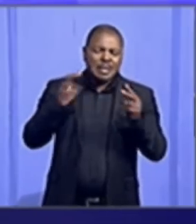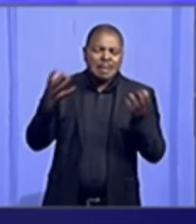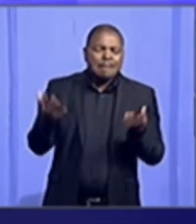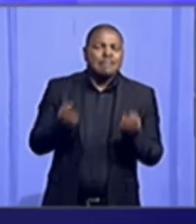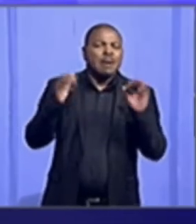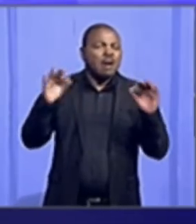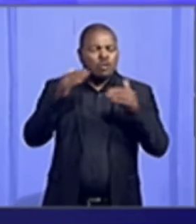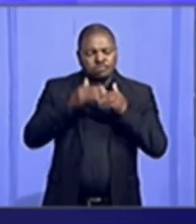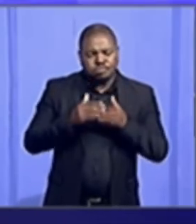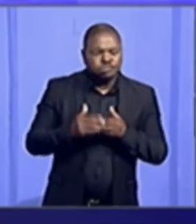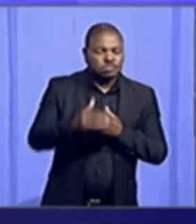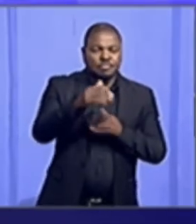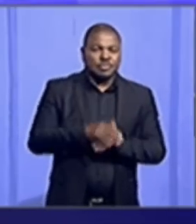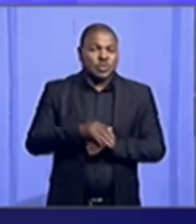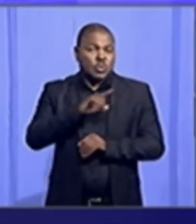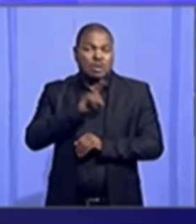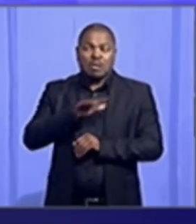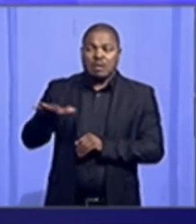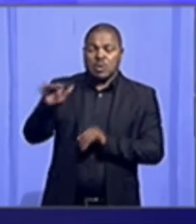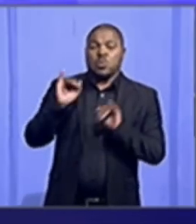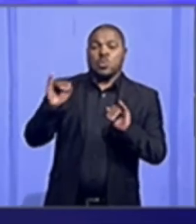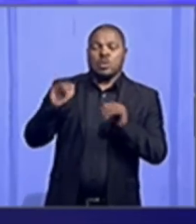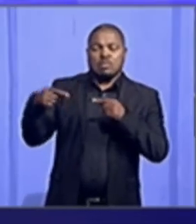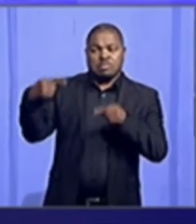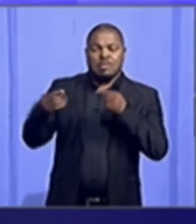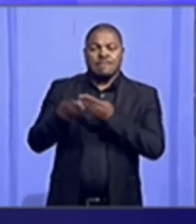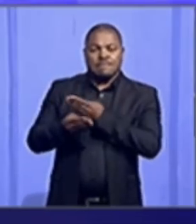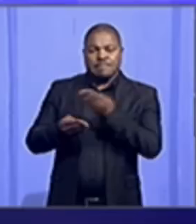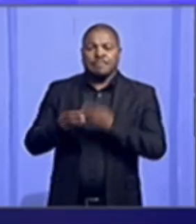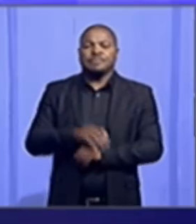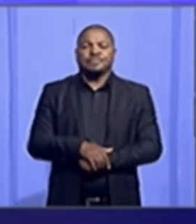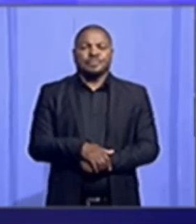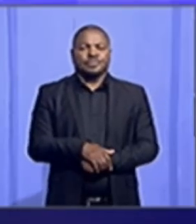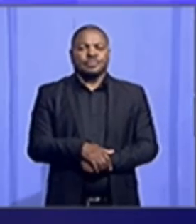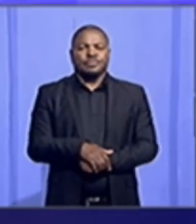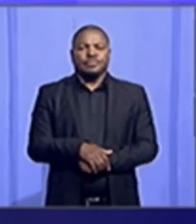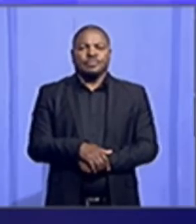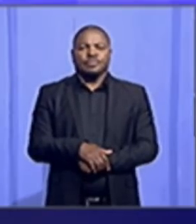ba moshwelella dibakeng tseo ho tsona ho nang le dikgohlano.